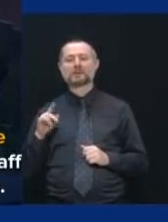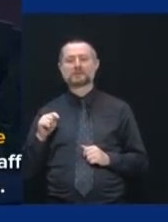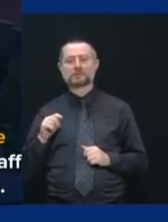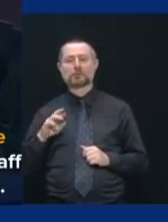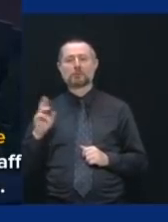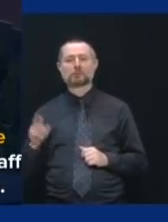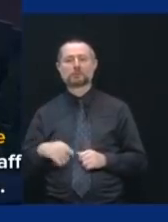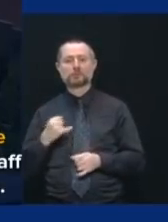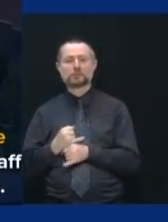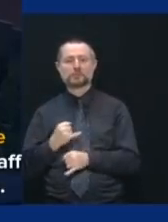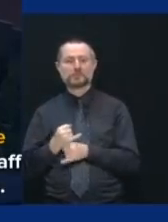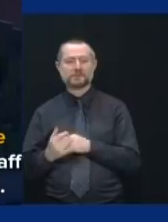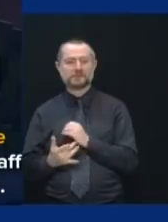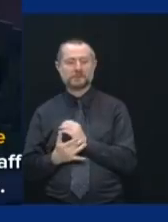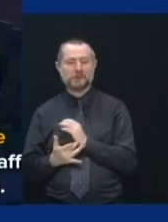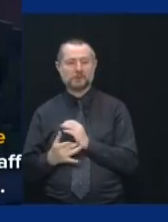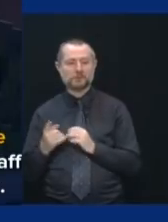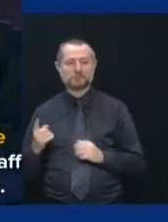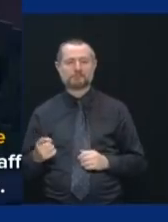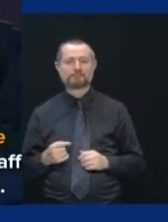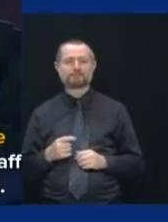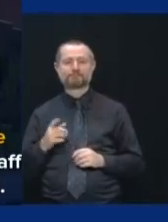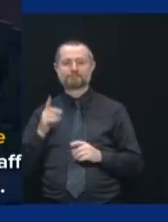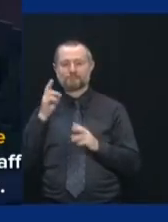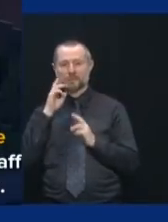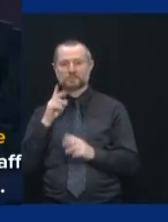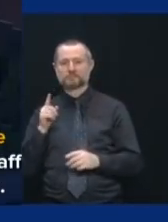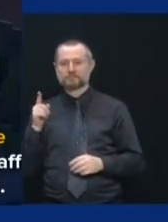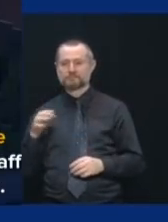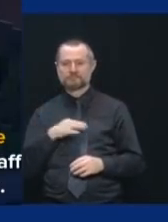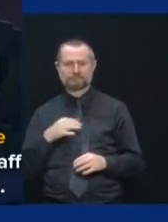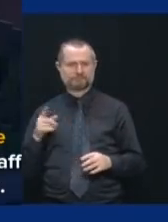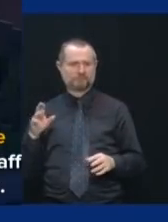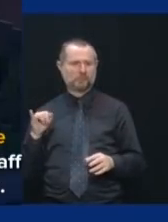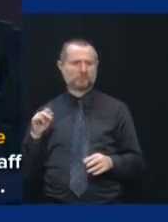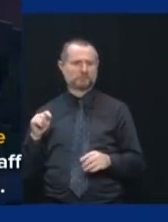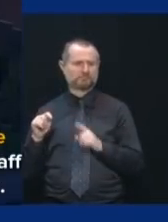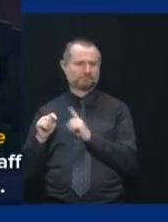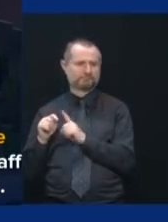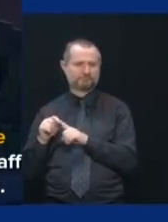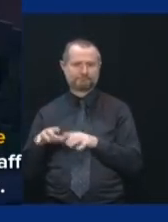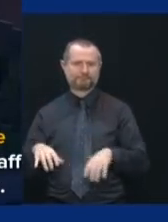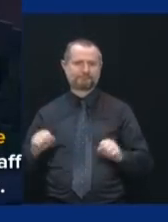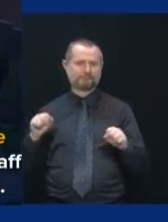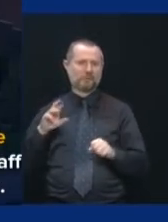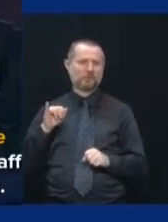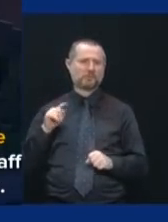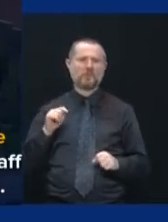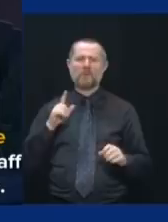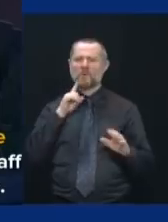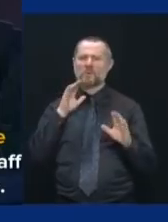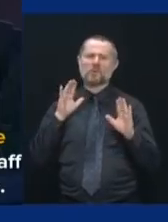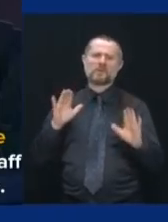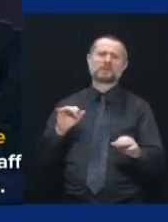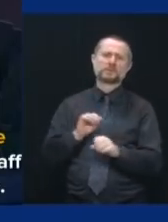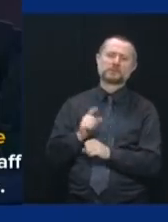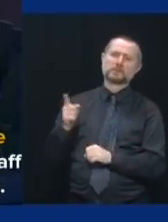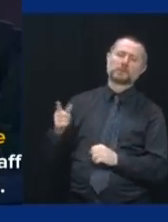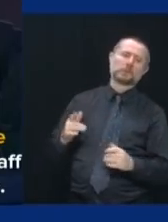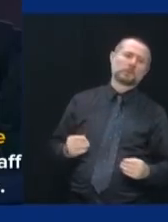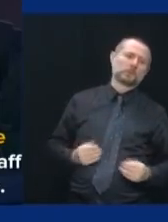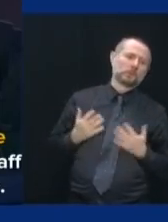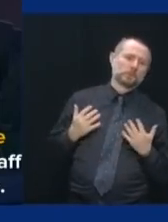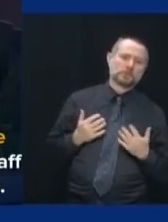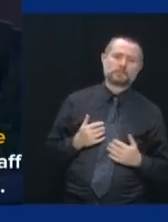Technology, as a tribute to the staff at RIT, which just did a magnificent, magnificent job. So this